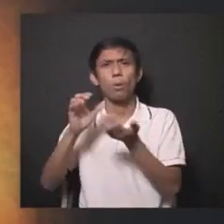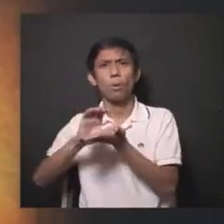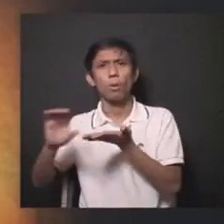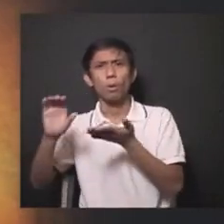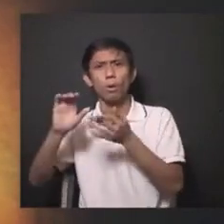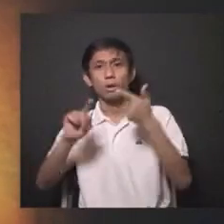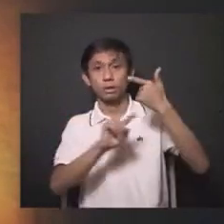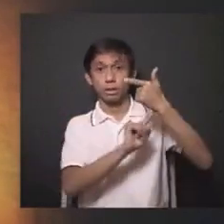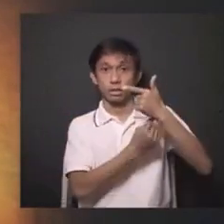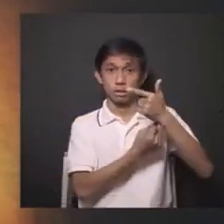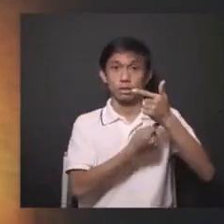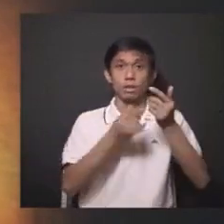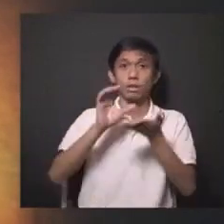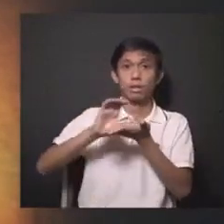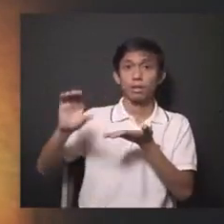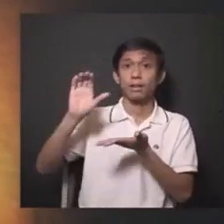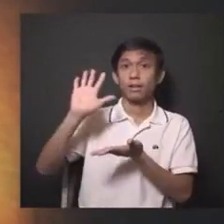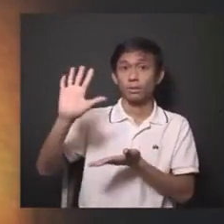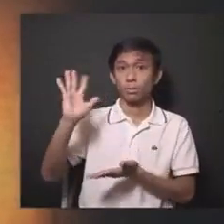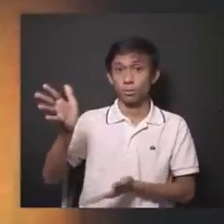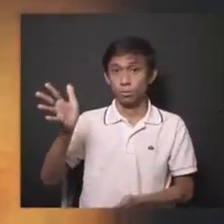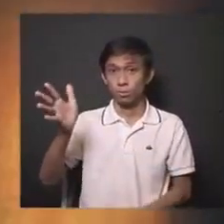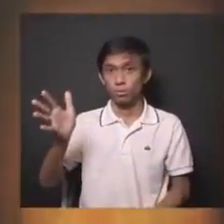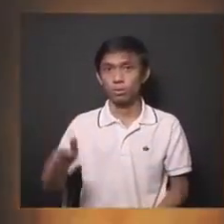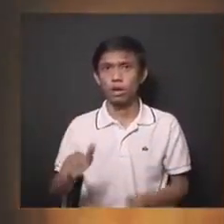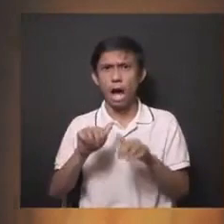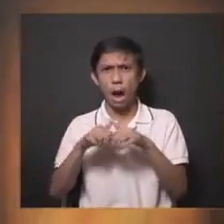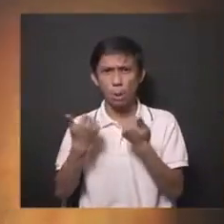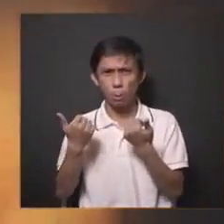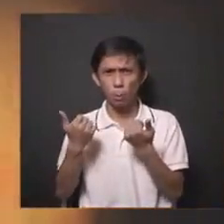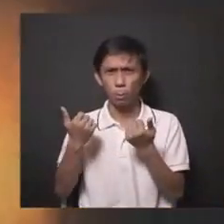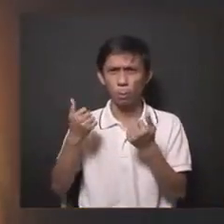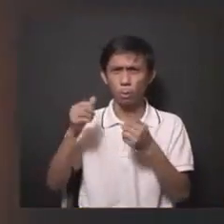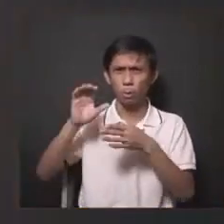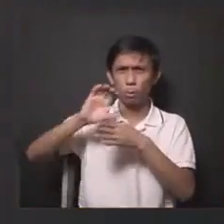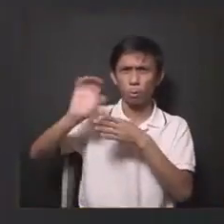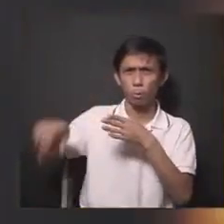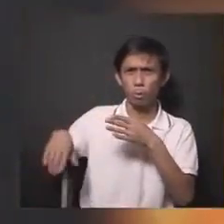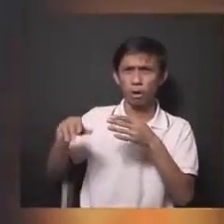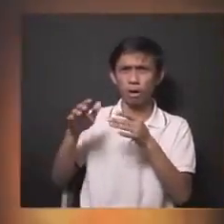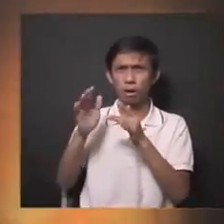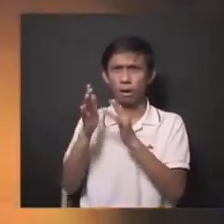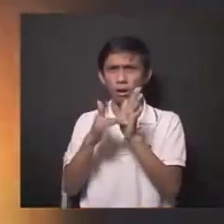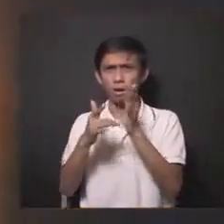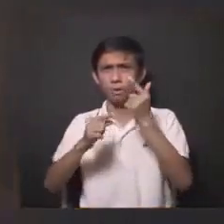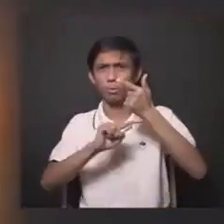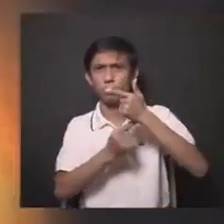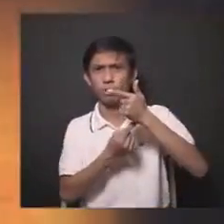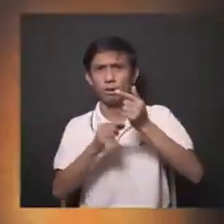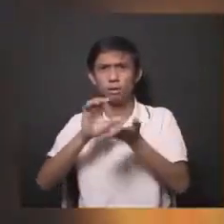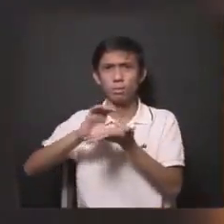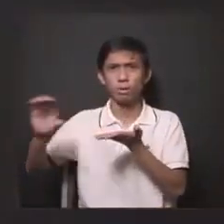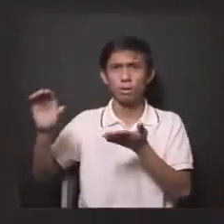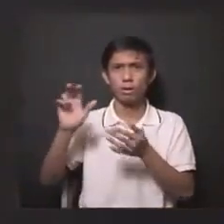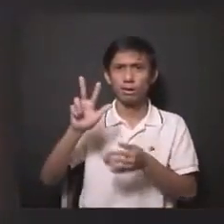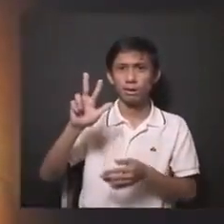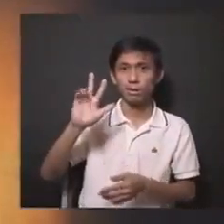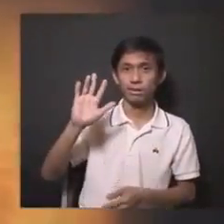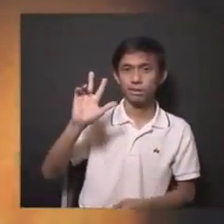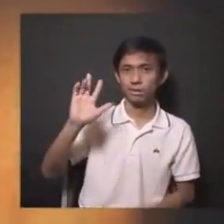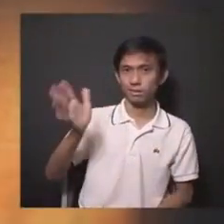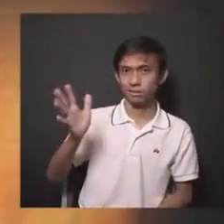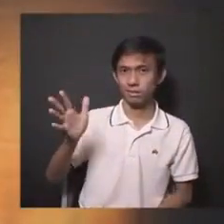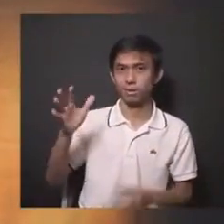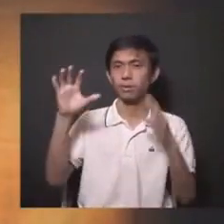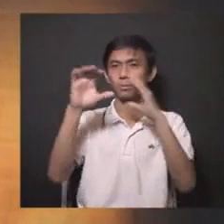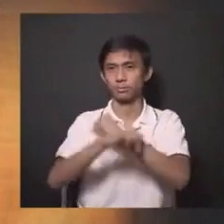Three people want to know how Genesis chapter 50 ends. Would you like to know how Genesis chapter 50 ends? Okay. It ends in